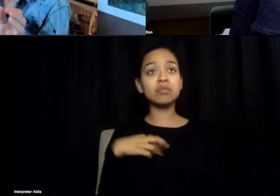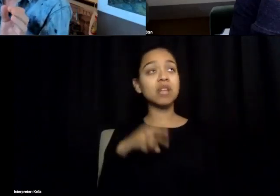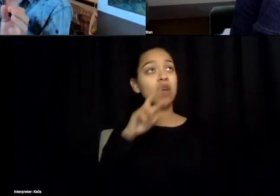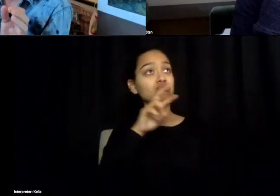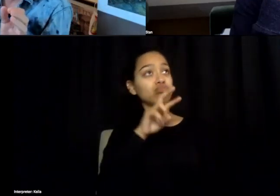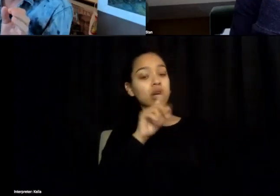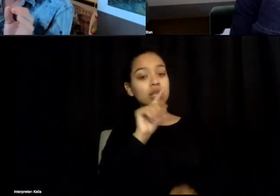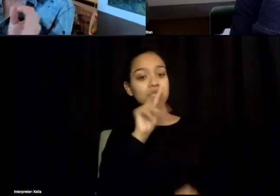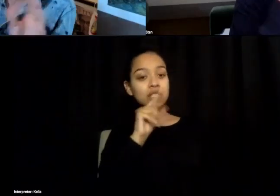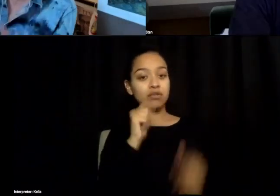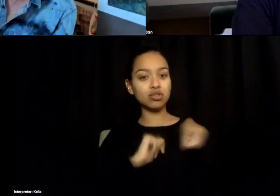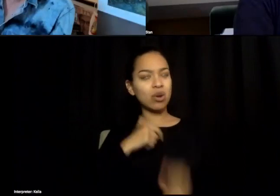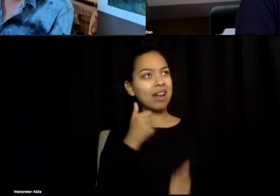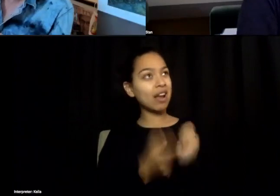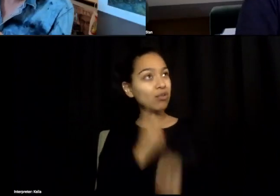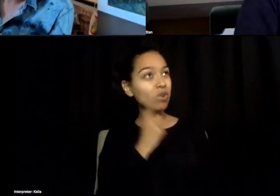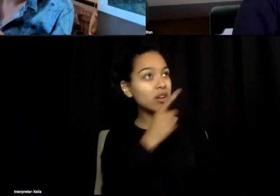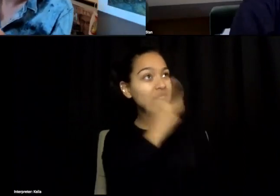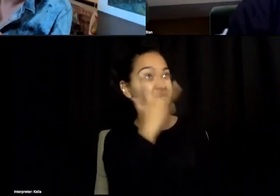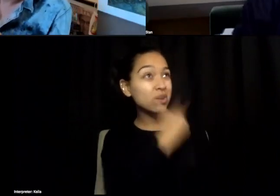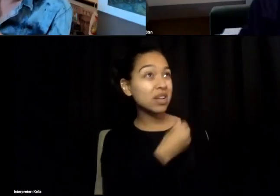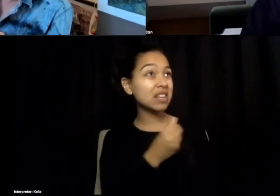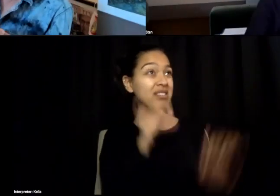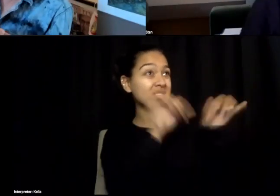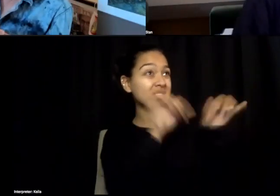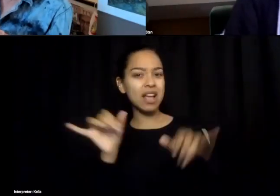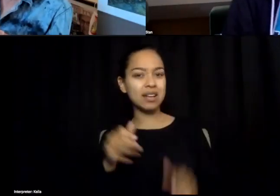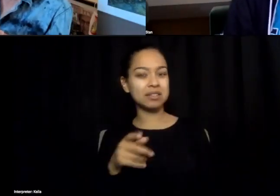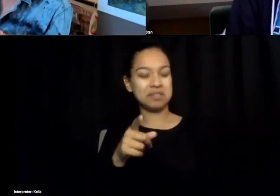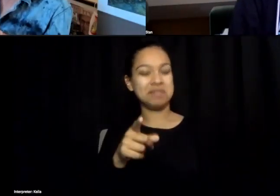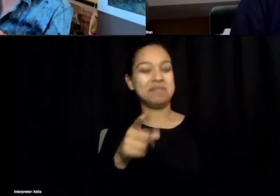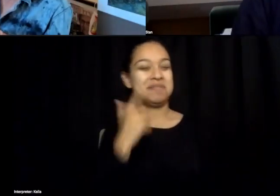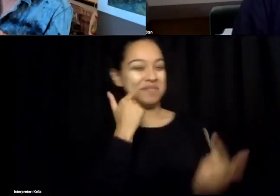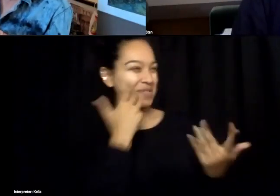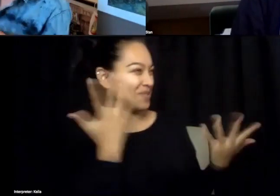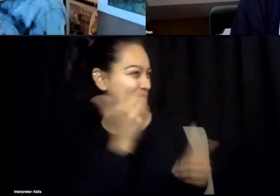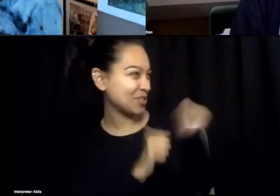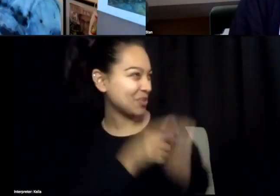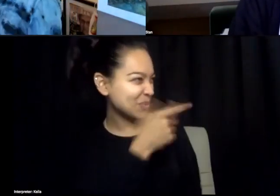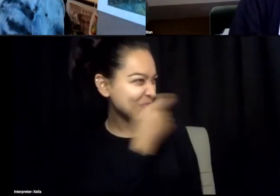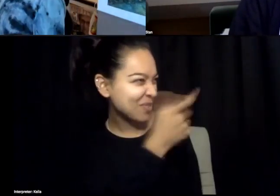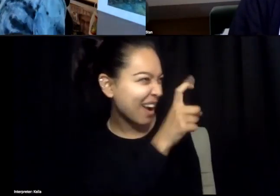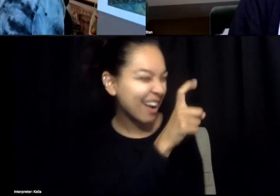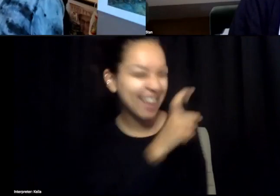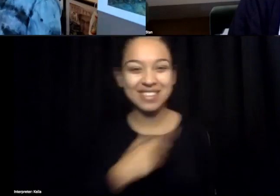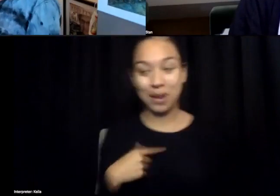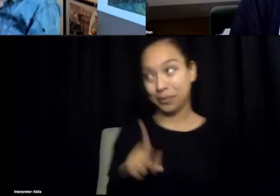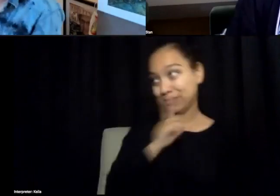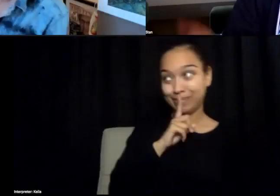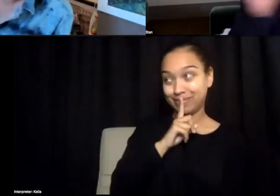I don't know. Not what always. What shows are you watching? I can't say. You don't